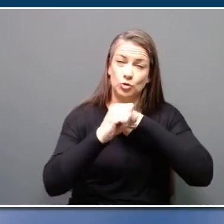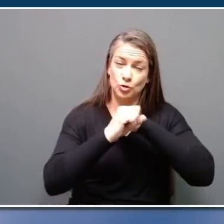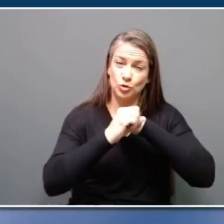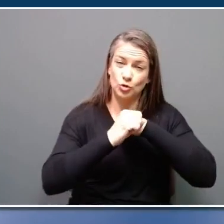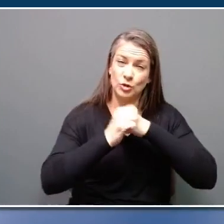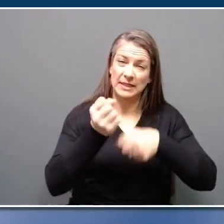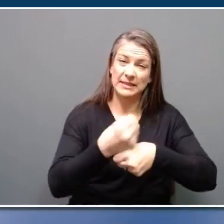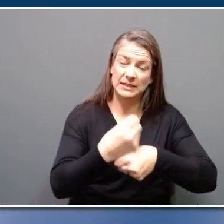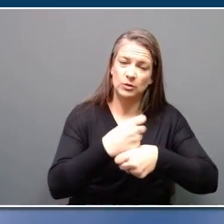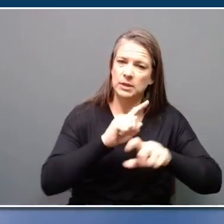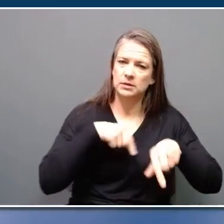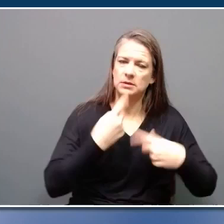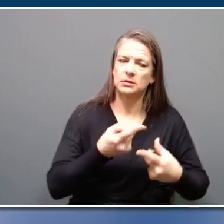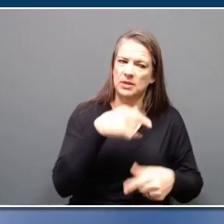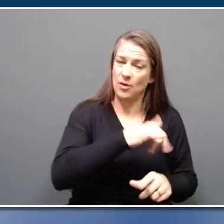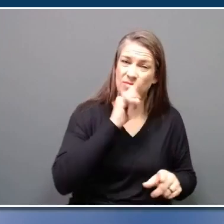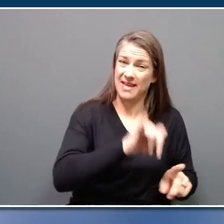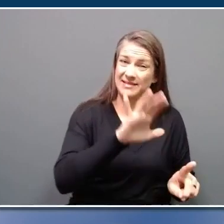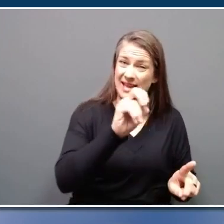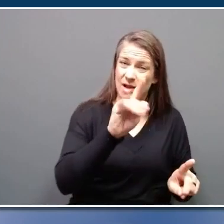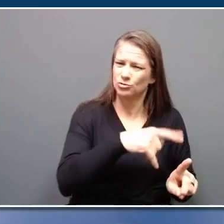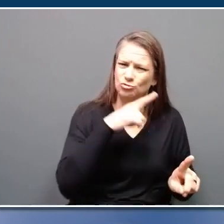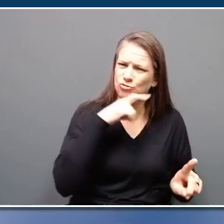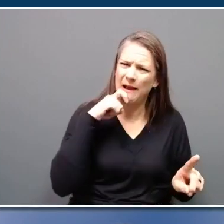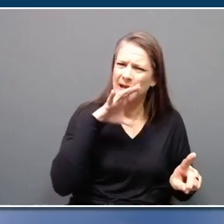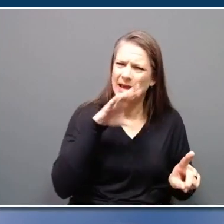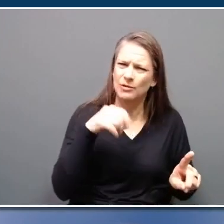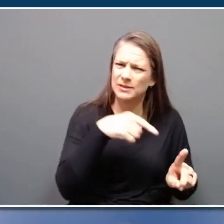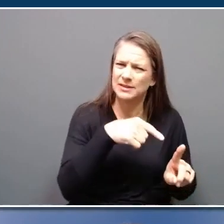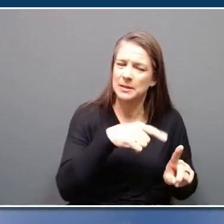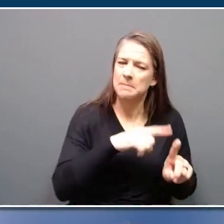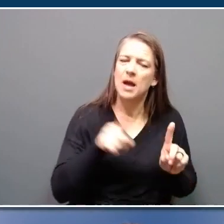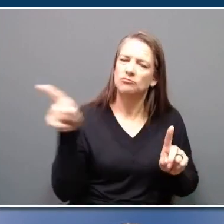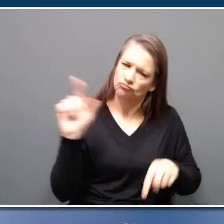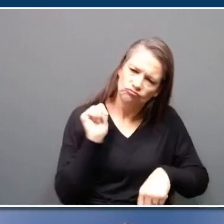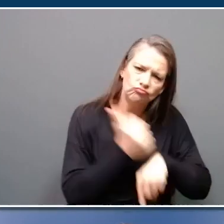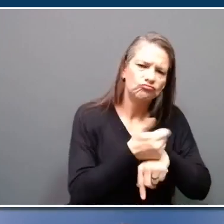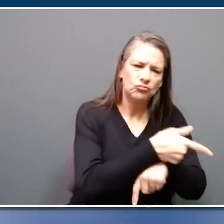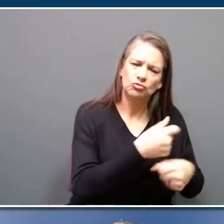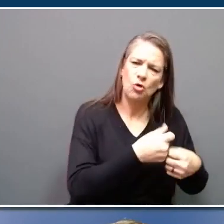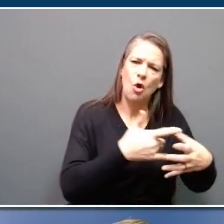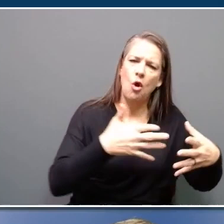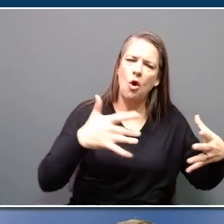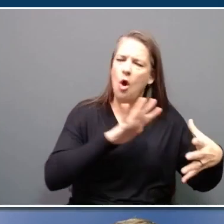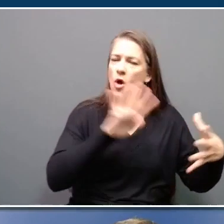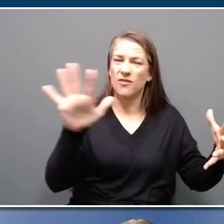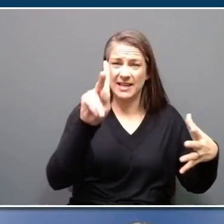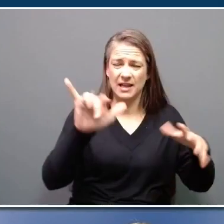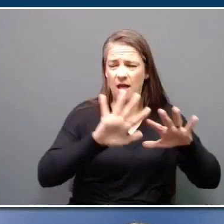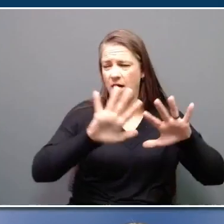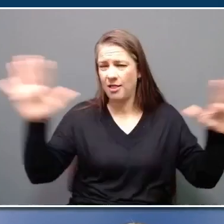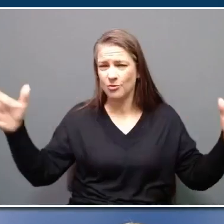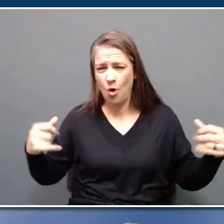1800s, showing how great our bourbon industry is truly growing in all corners of the Commonwealth. Located about 30